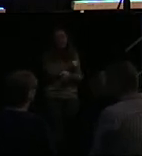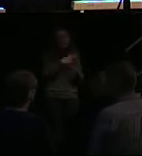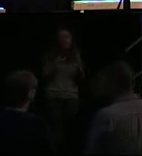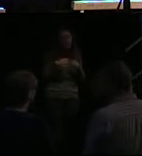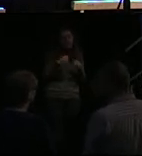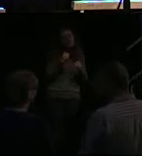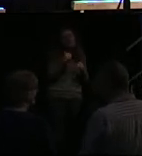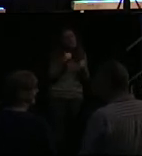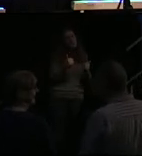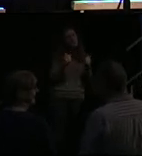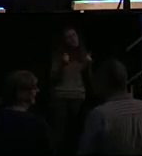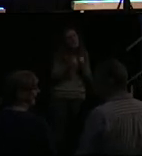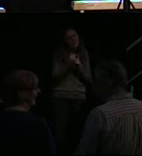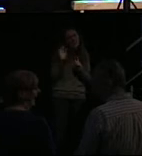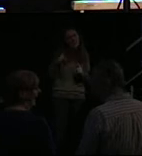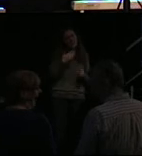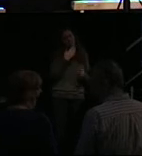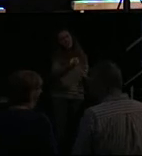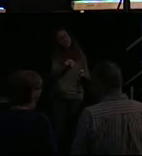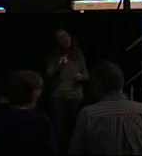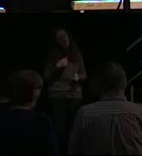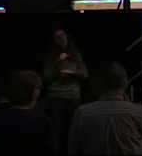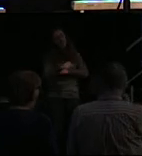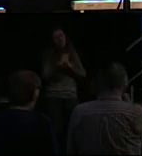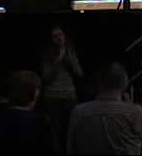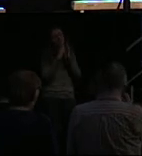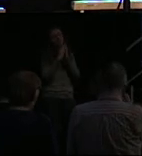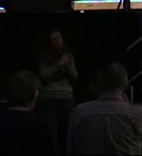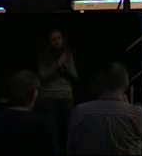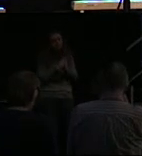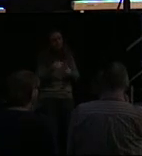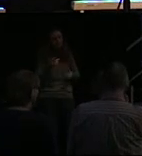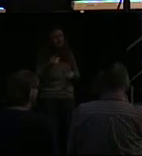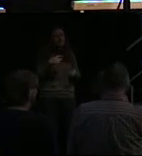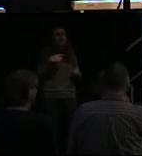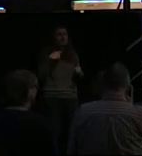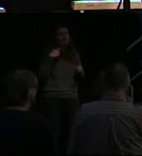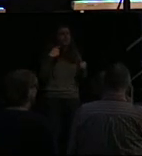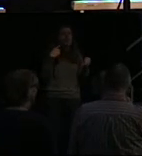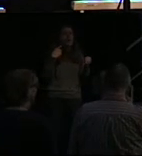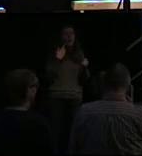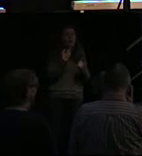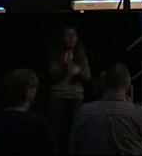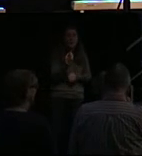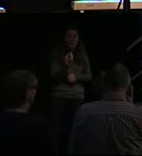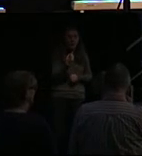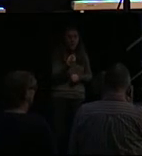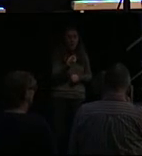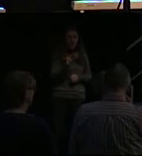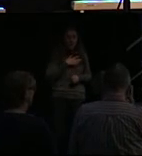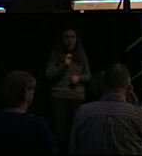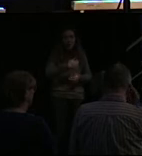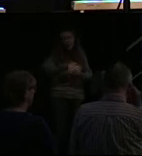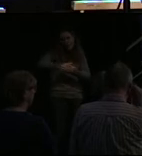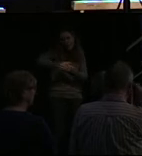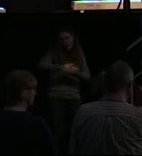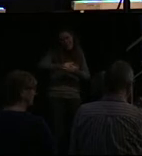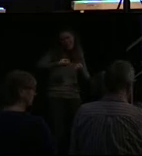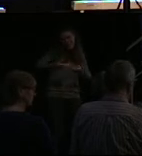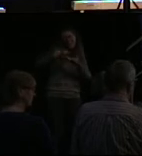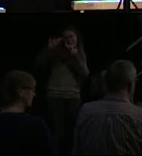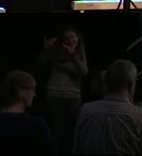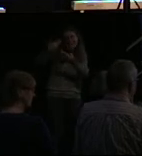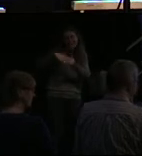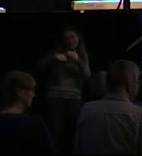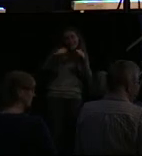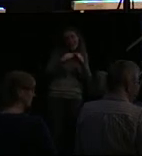great to meet you, so please do come along to that after church. And finally, if you would like your baby to be dedicated in this house,